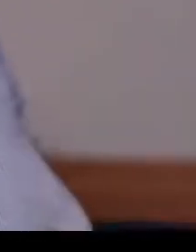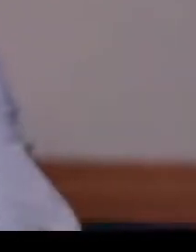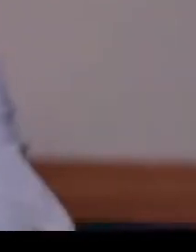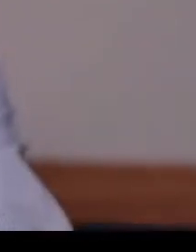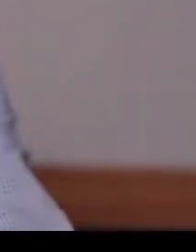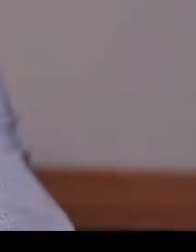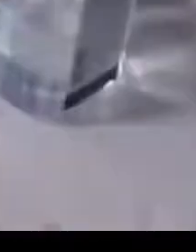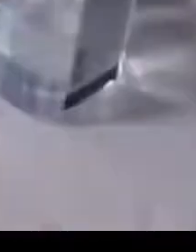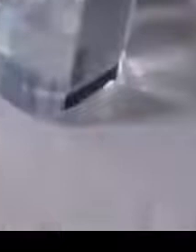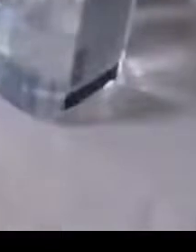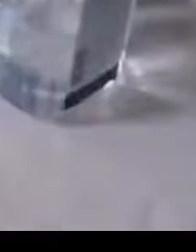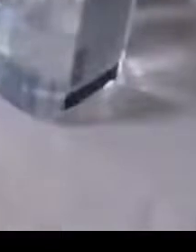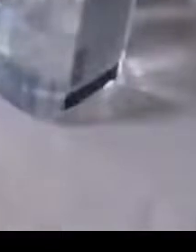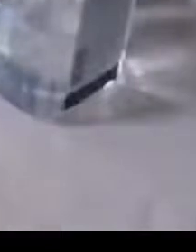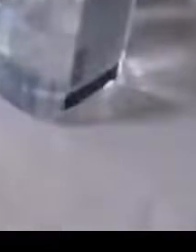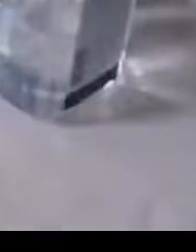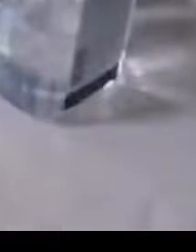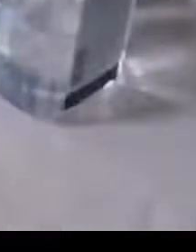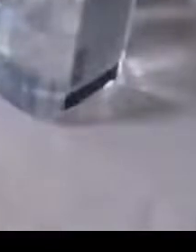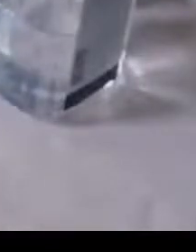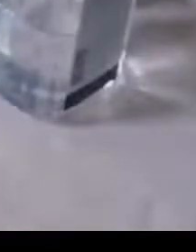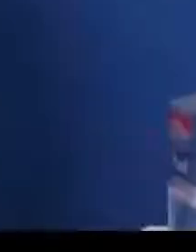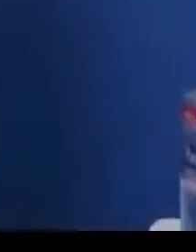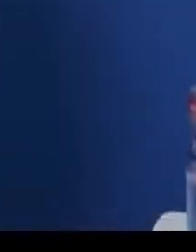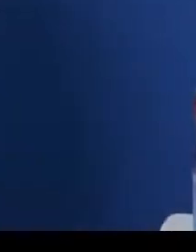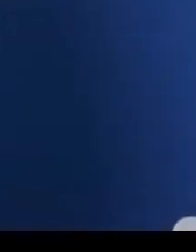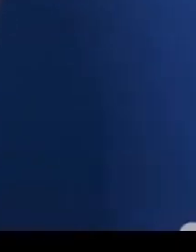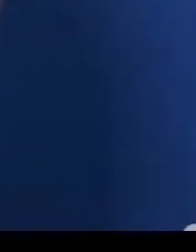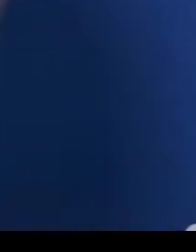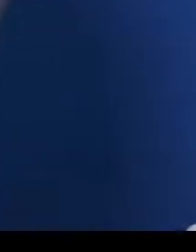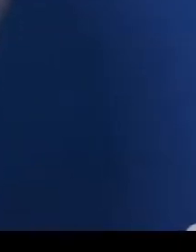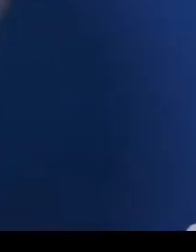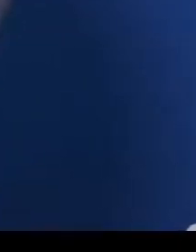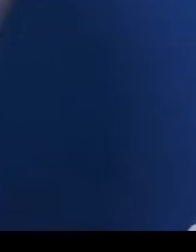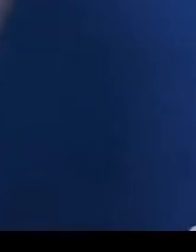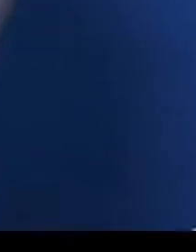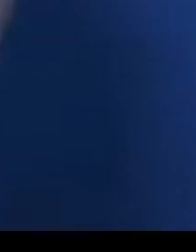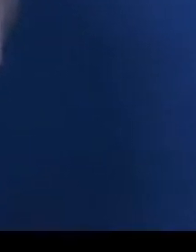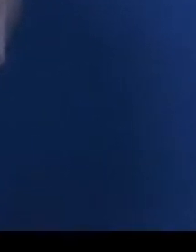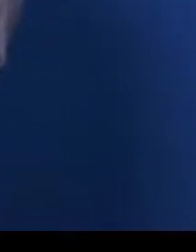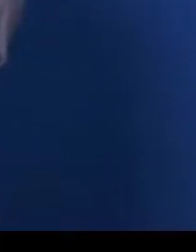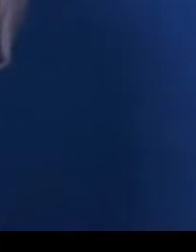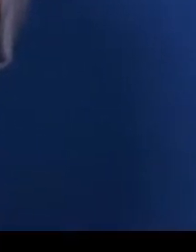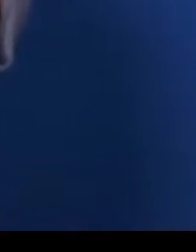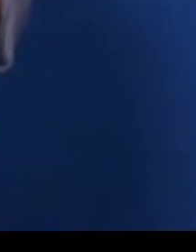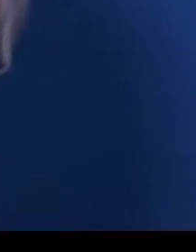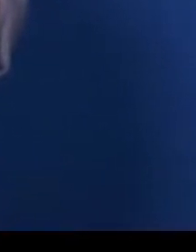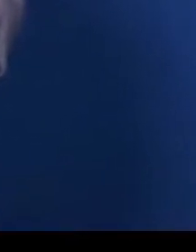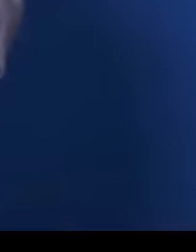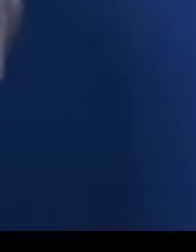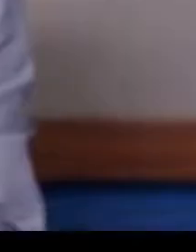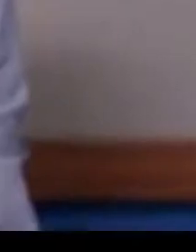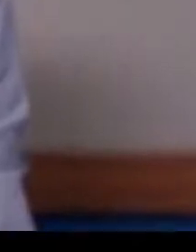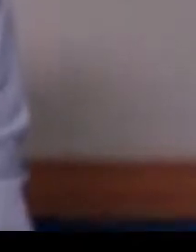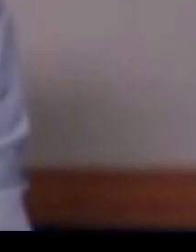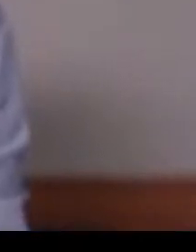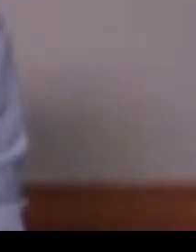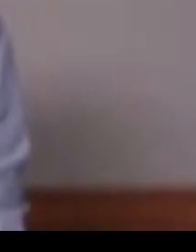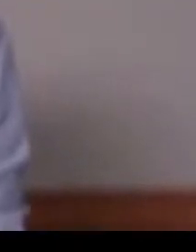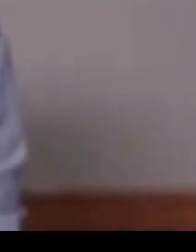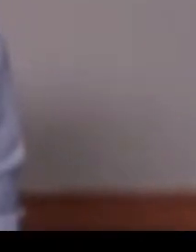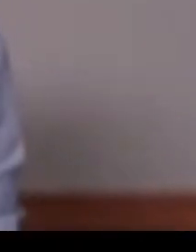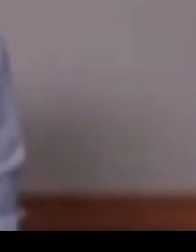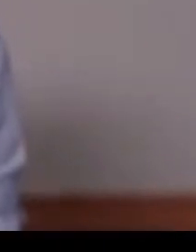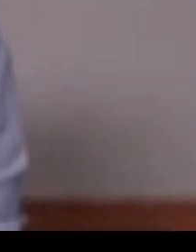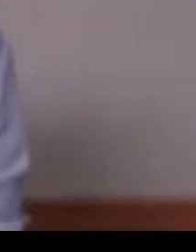We're then going to take the tube up and twirl the swab about in the tube for 30 seconds. After